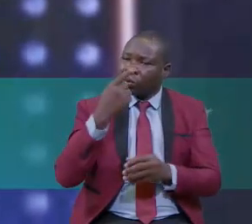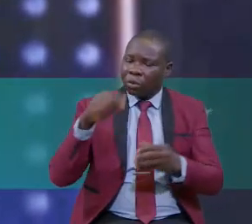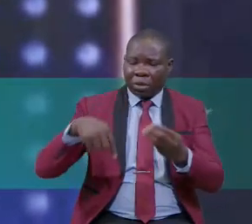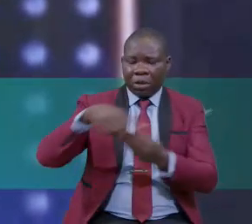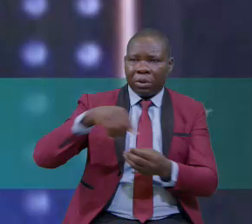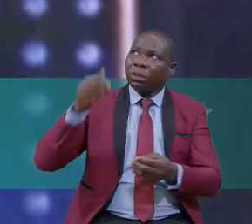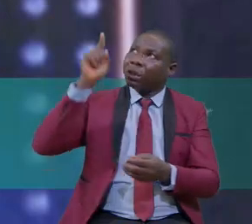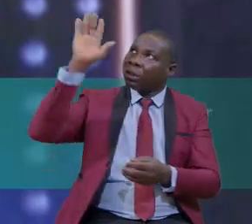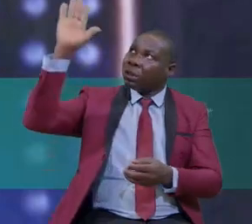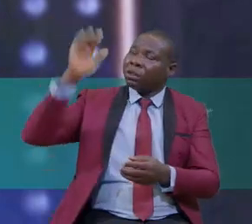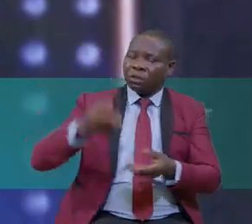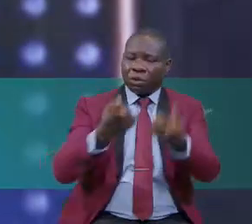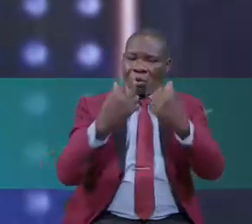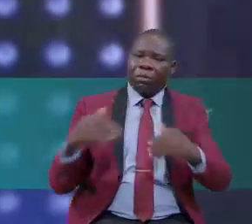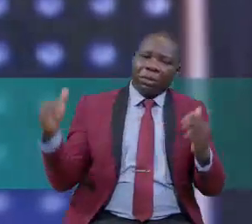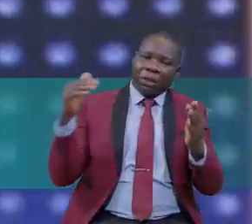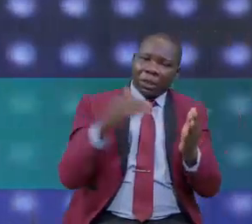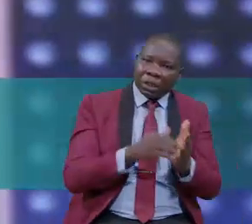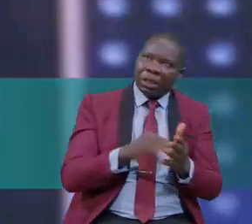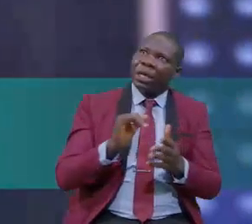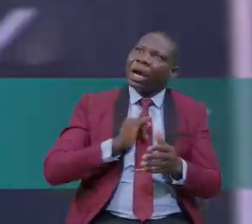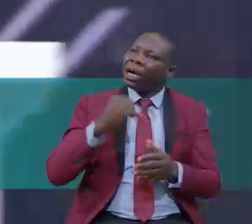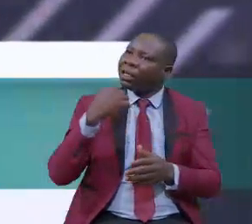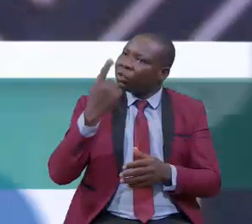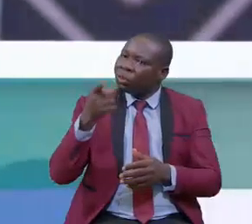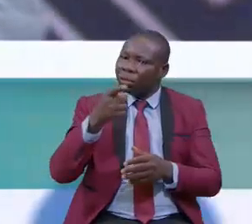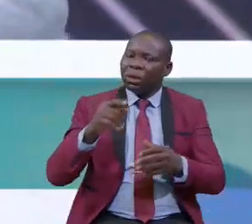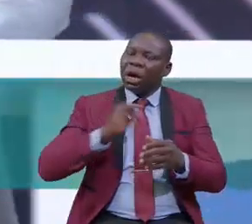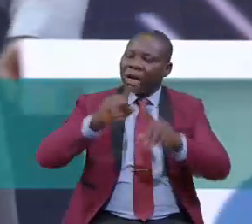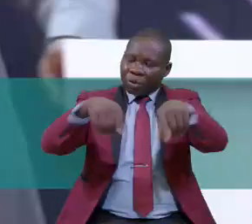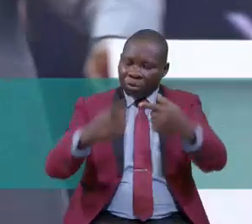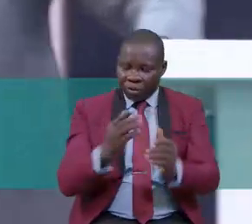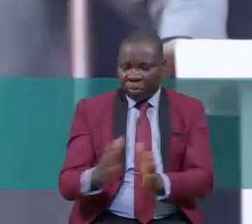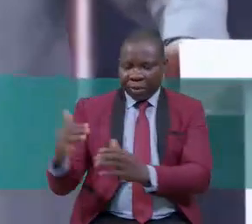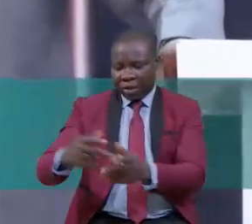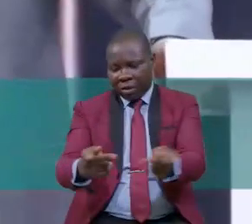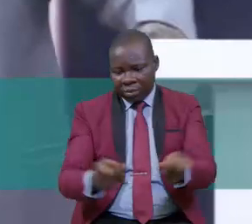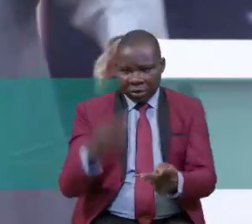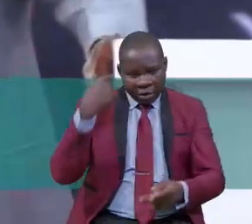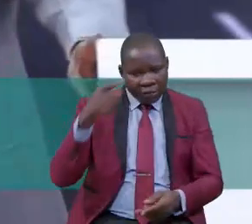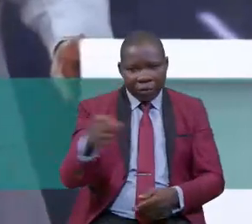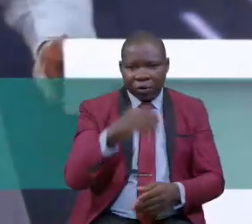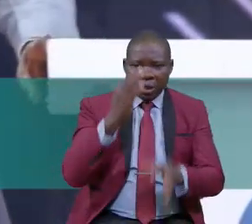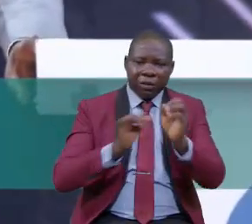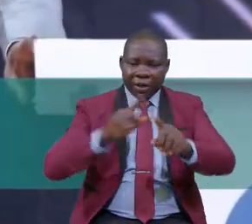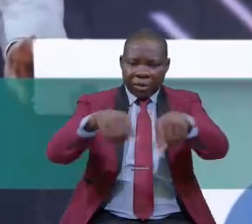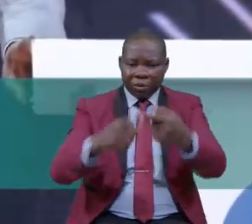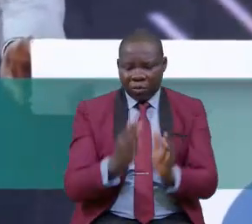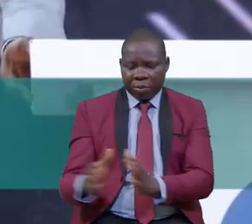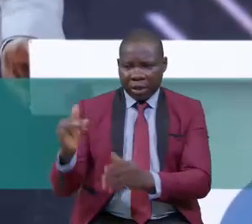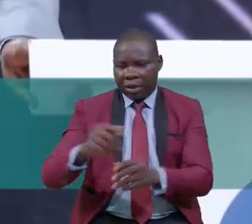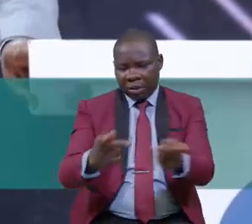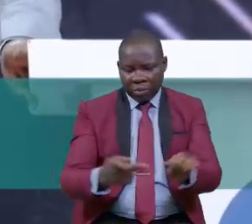and prepare a place for you. If I go and prepare a place for you, I will come again and take you unto myself, so